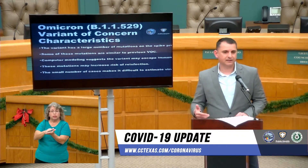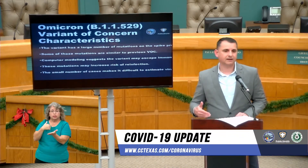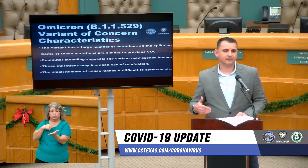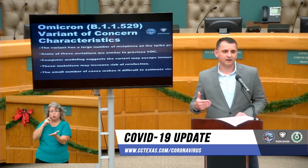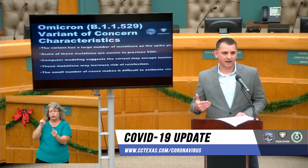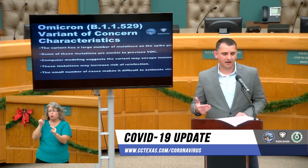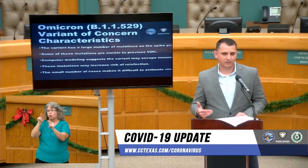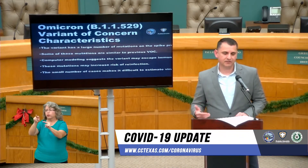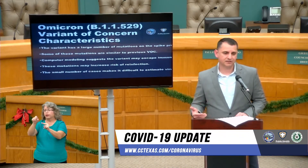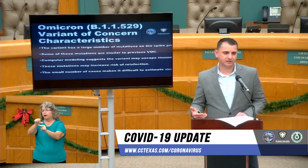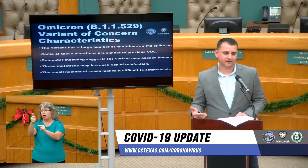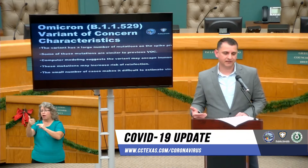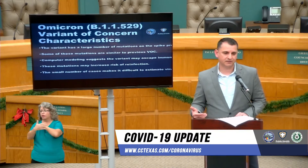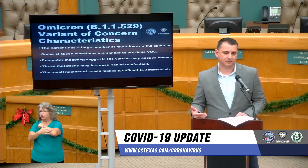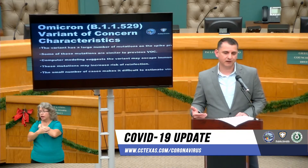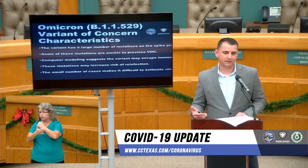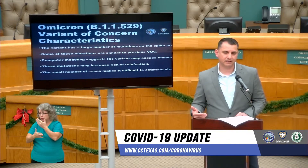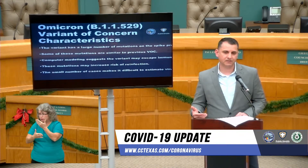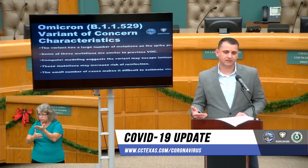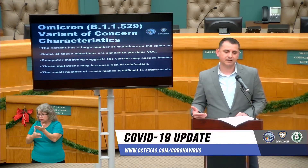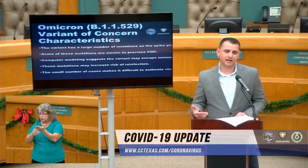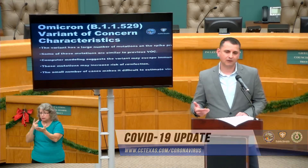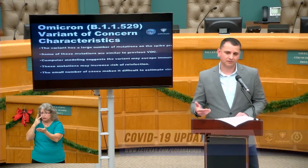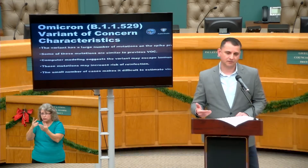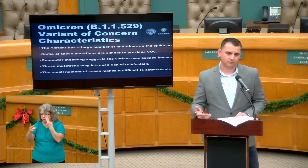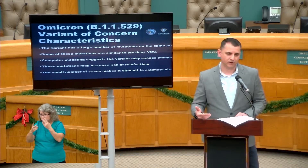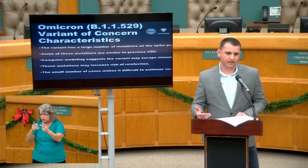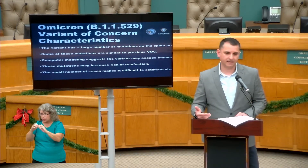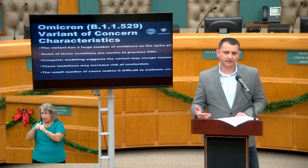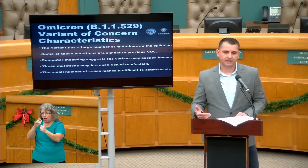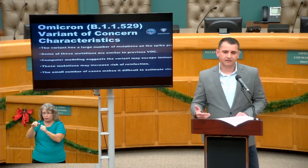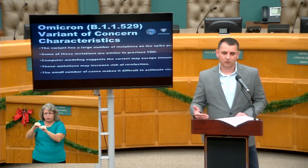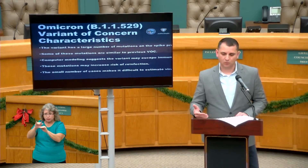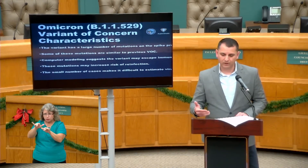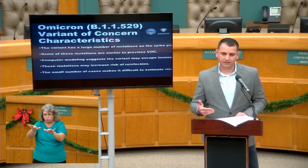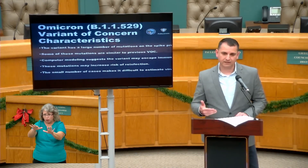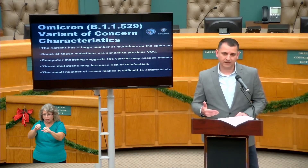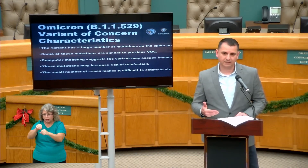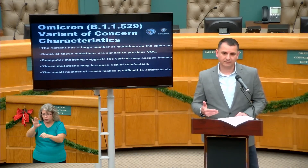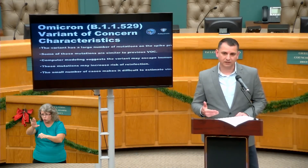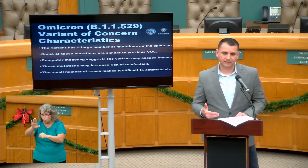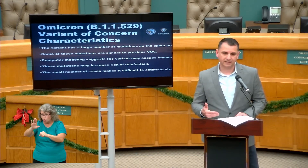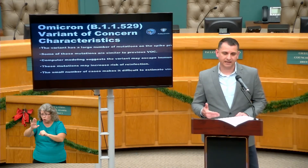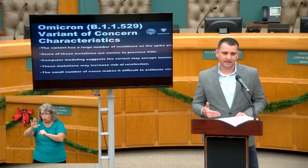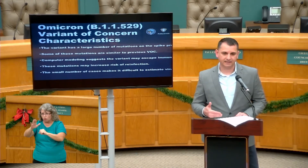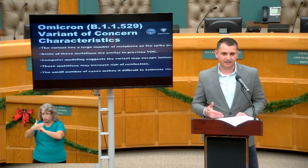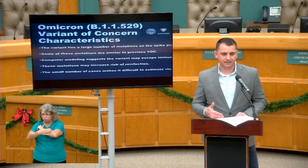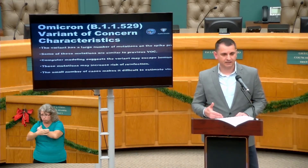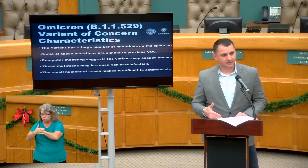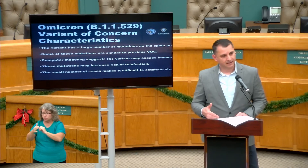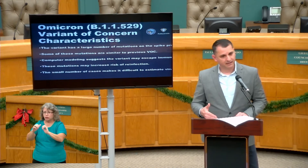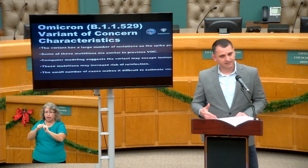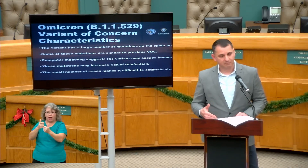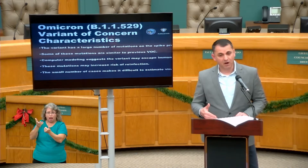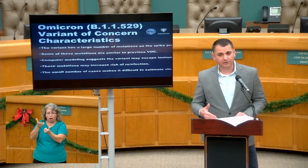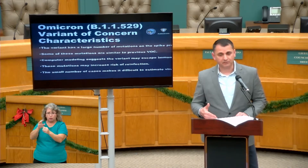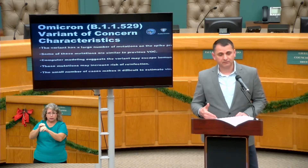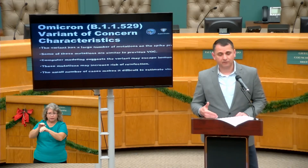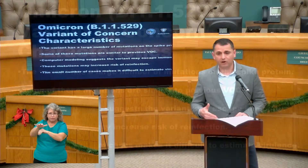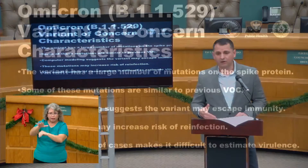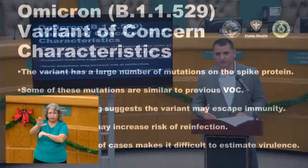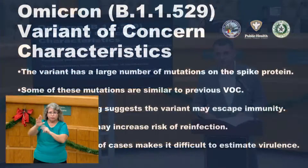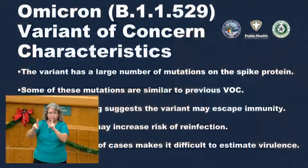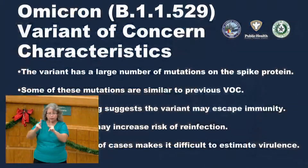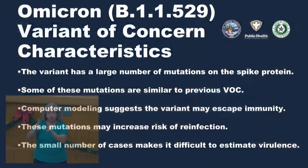seeing there? How is this affecting your population? How is this spread? So we can kind of look at that as a model